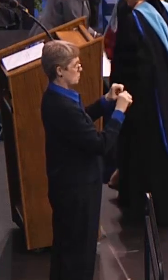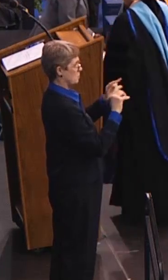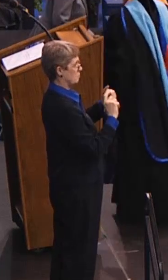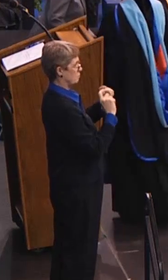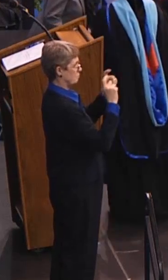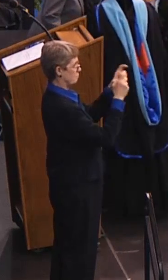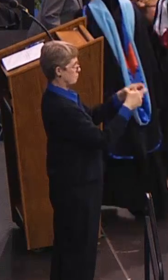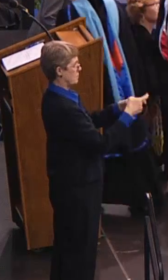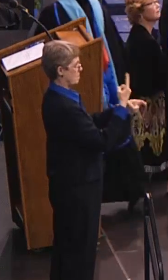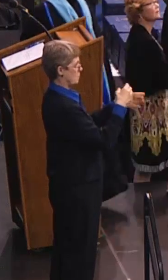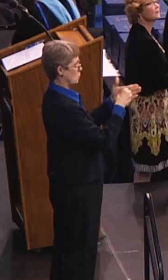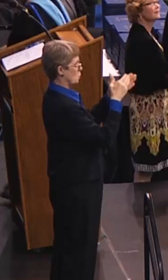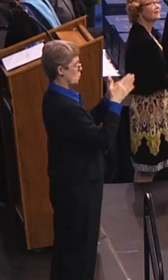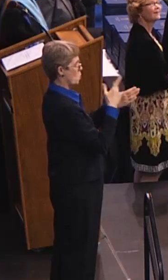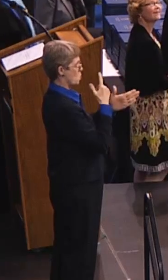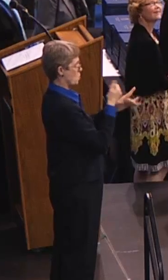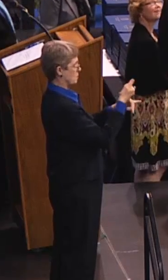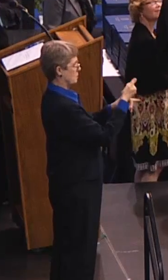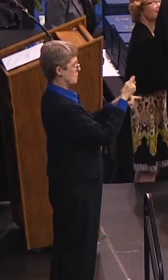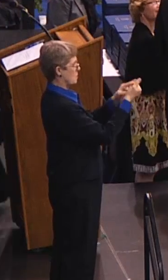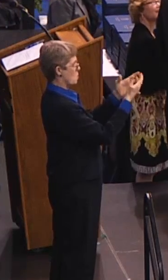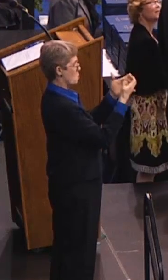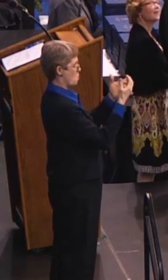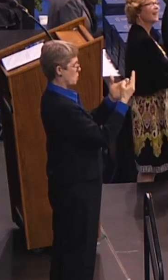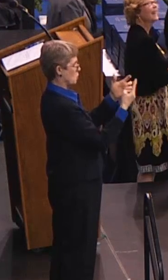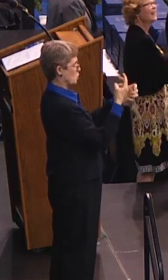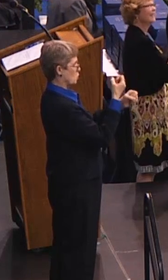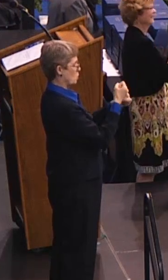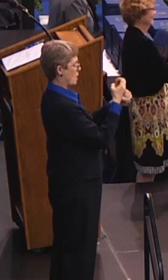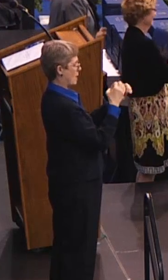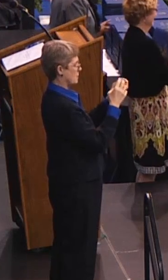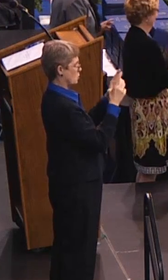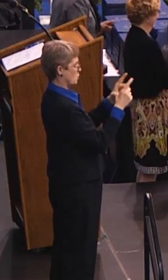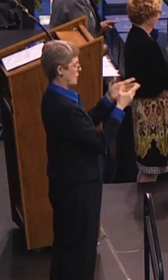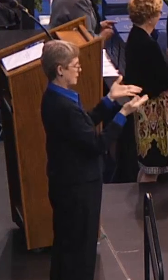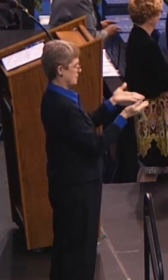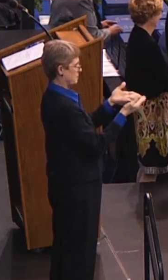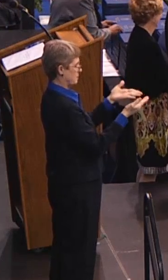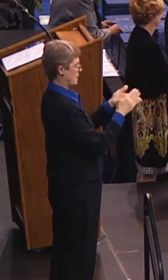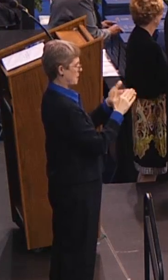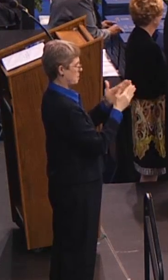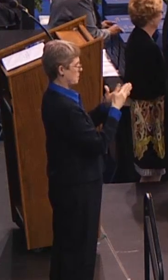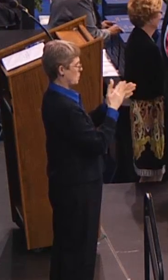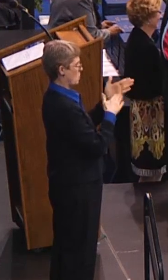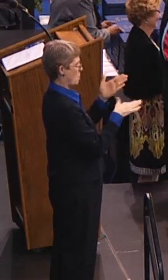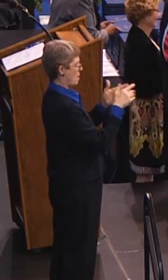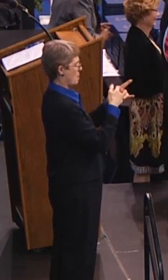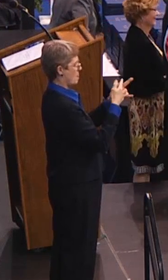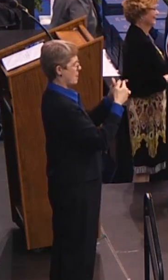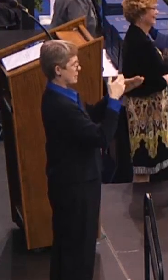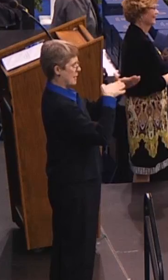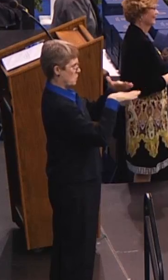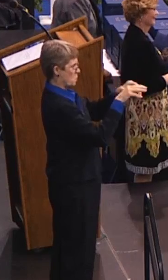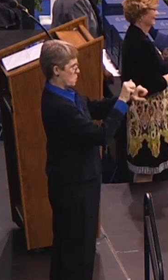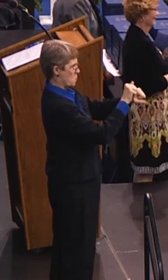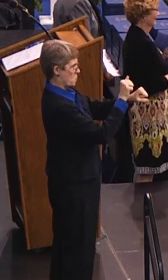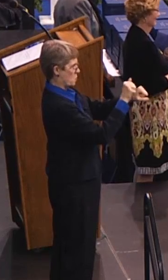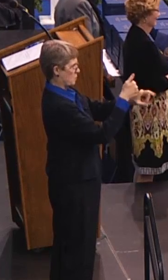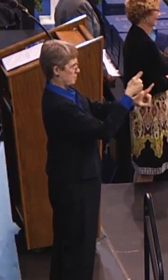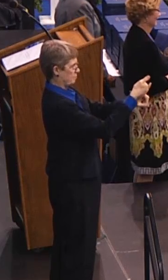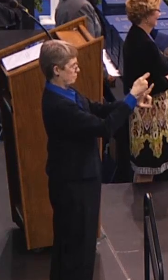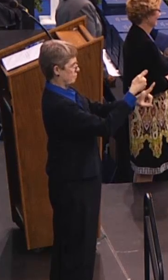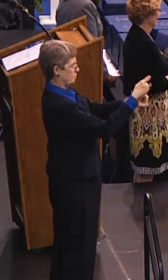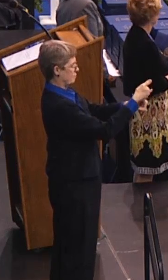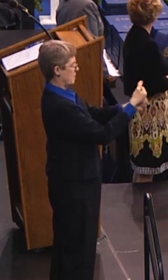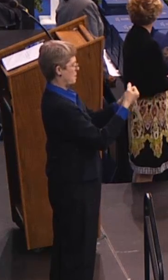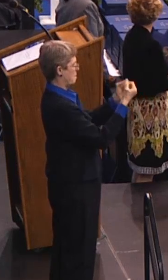conferred on students who wish to complete 2 years of education at the community college level and then enter the workforce. While many